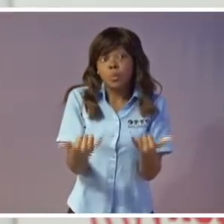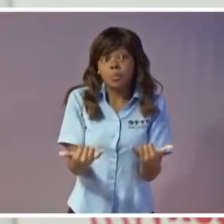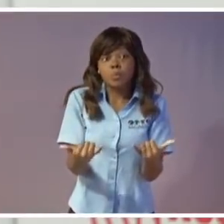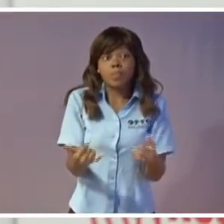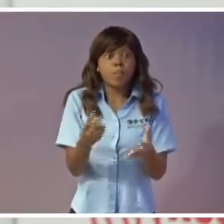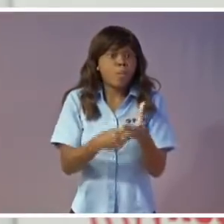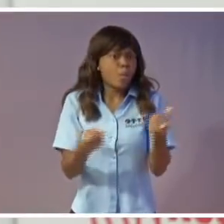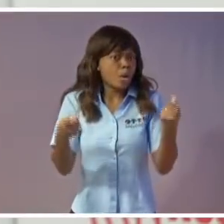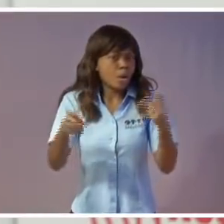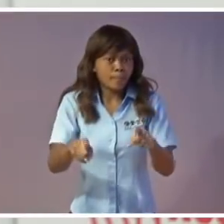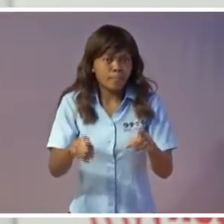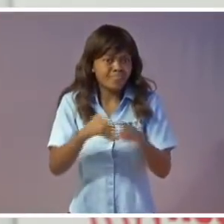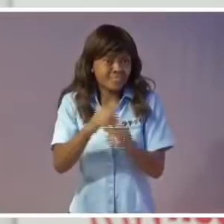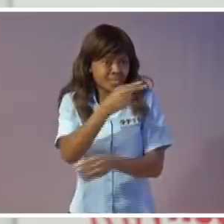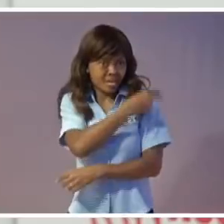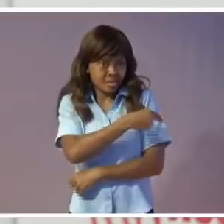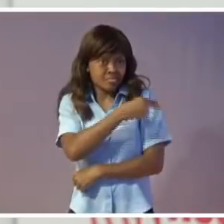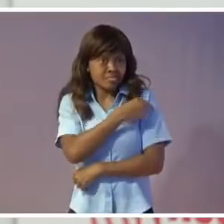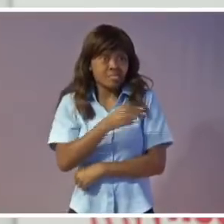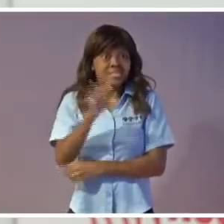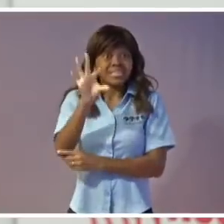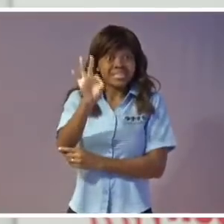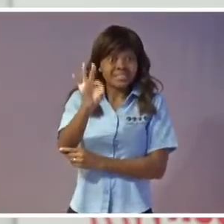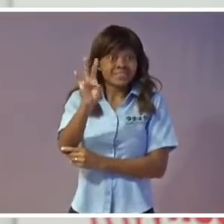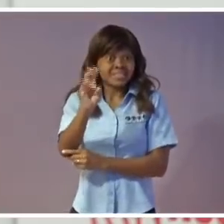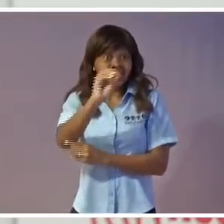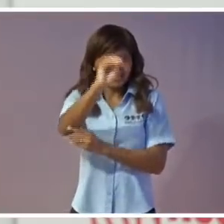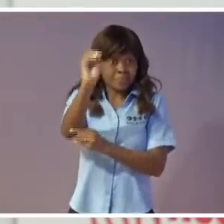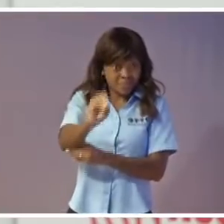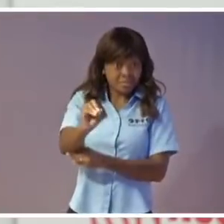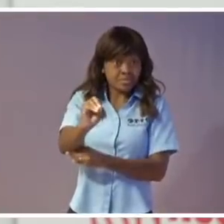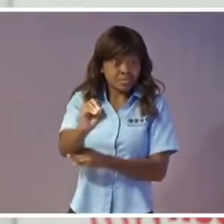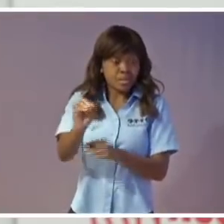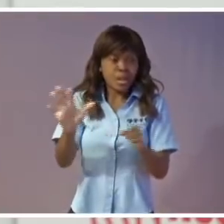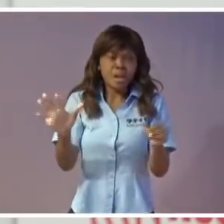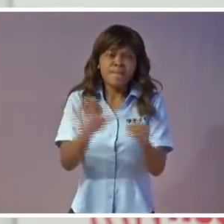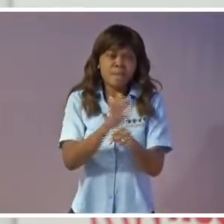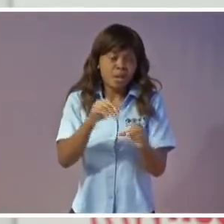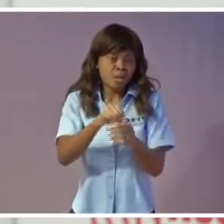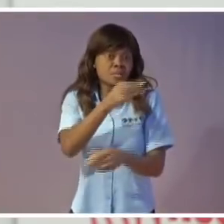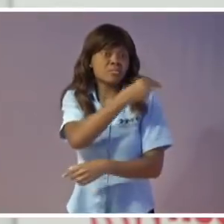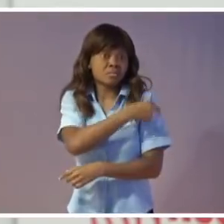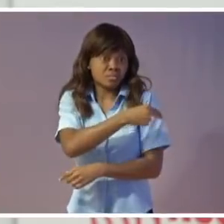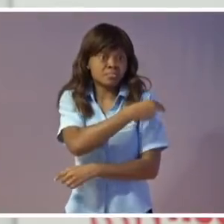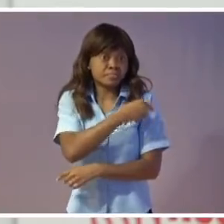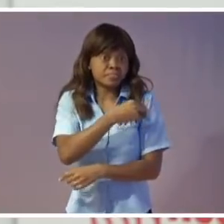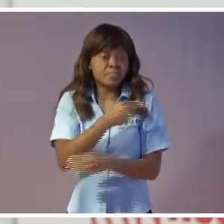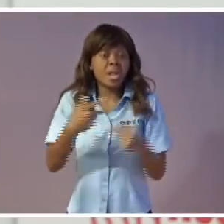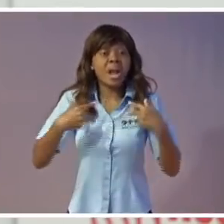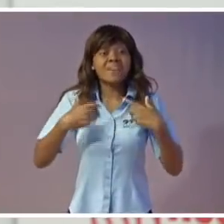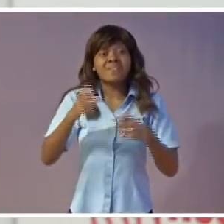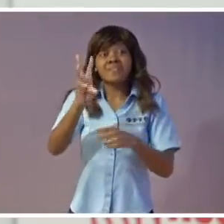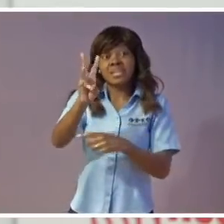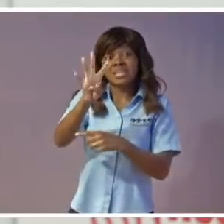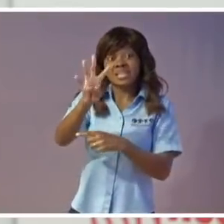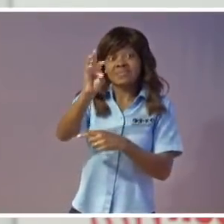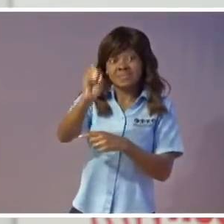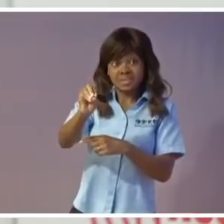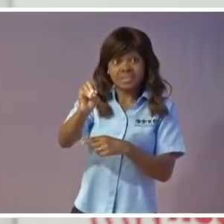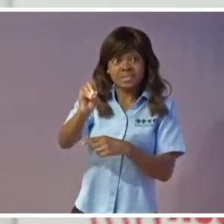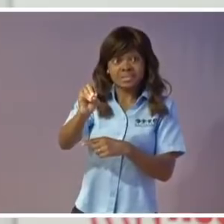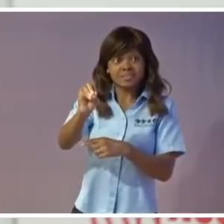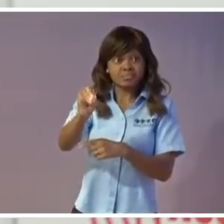70% this morning, and there are currently 640 patients in the parallel healthcare